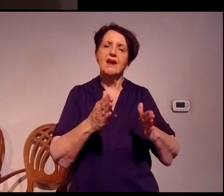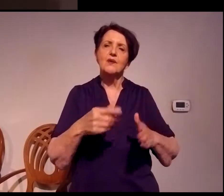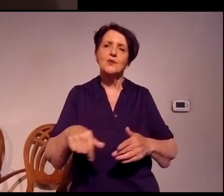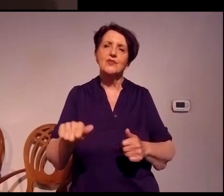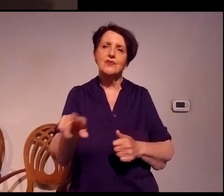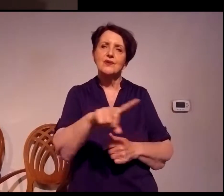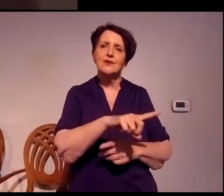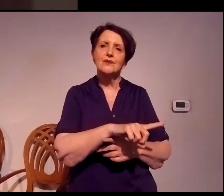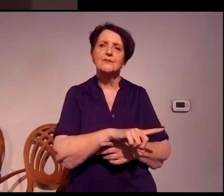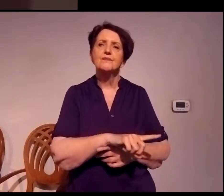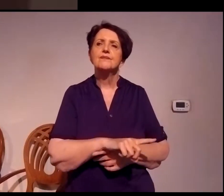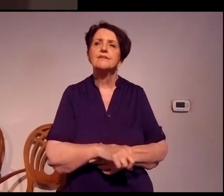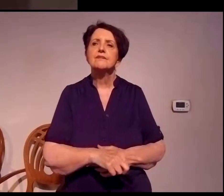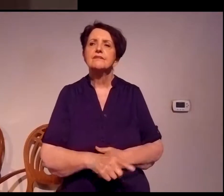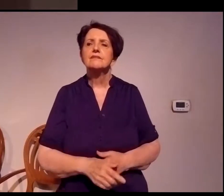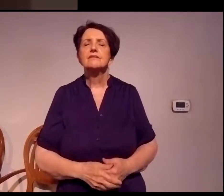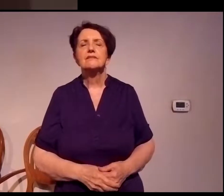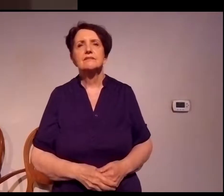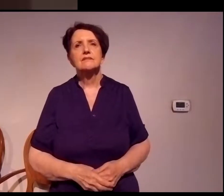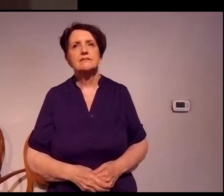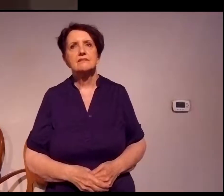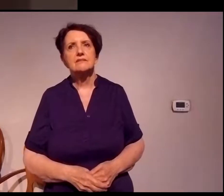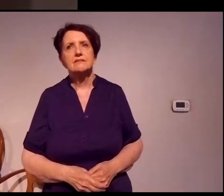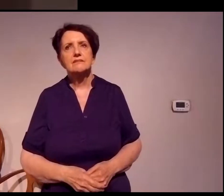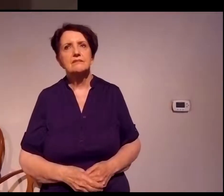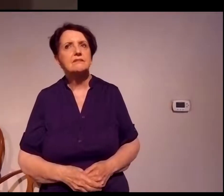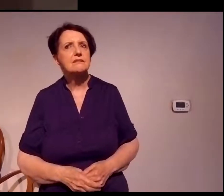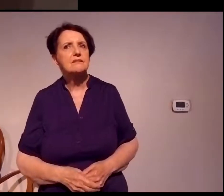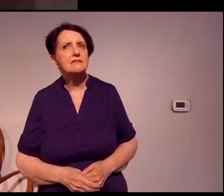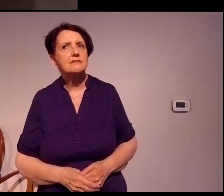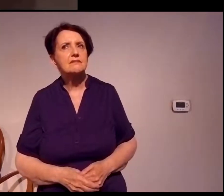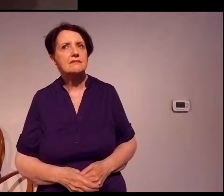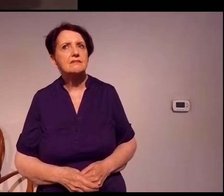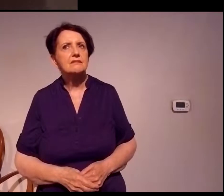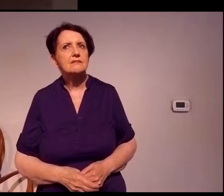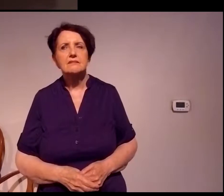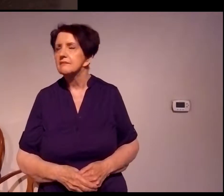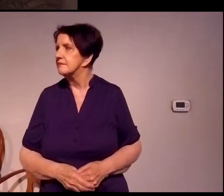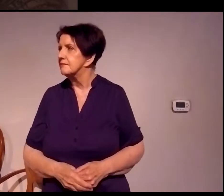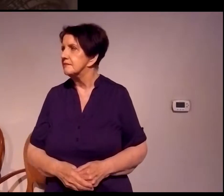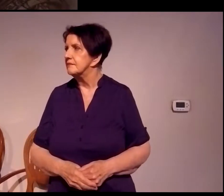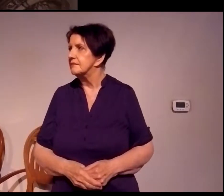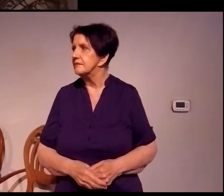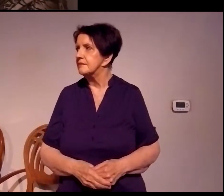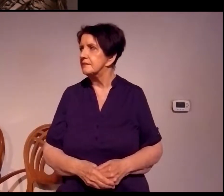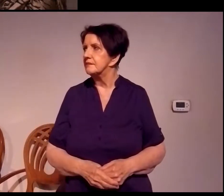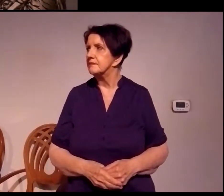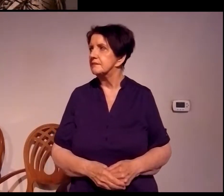way. God is the stillness